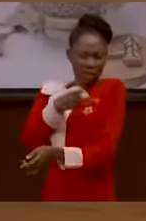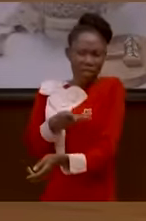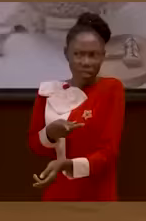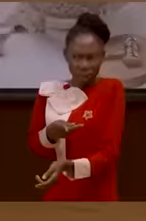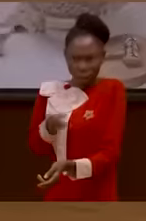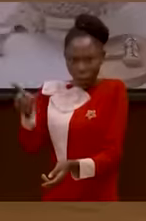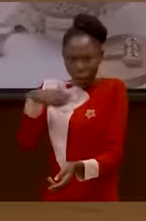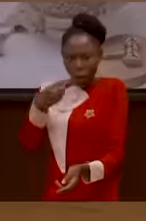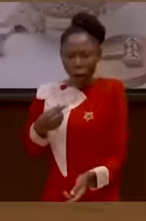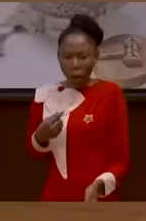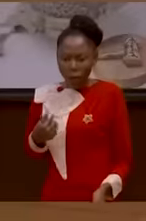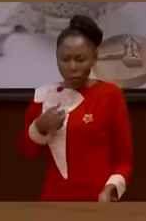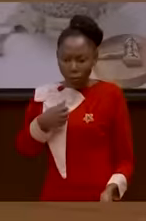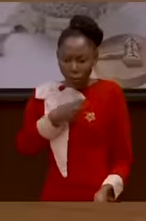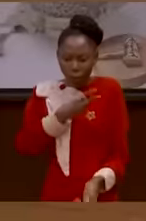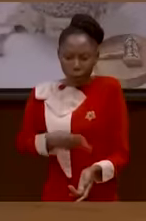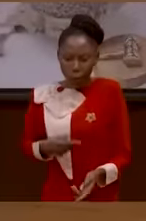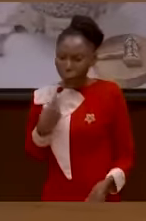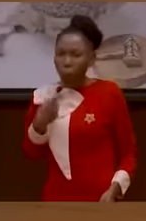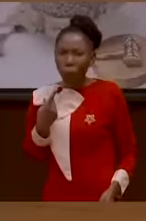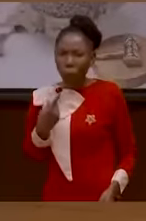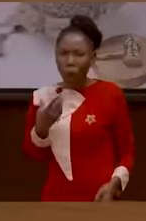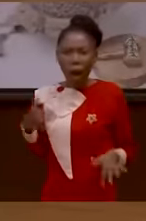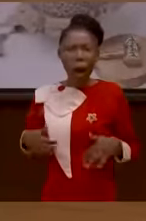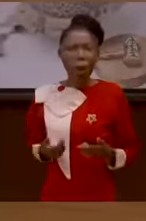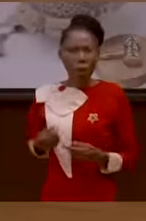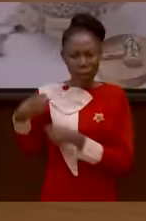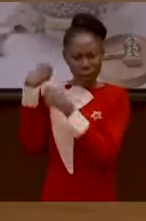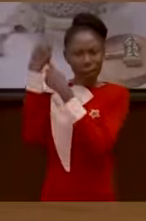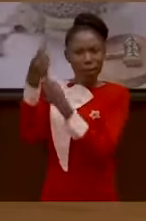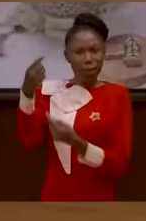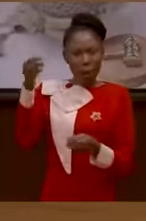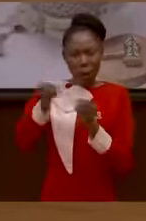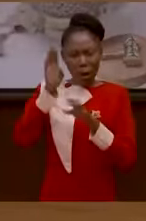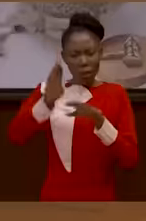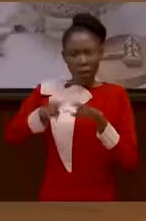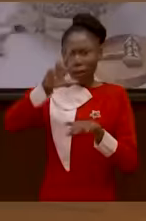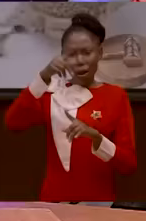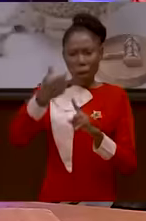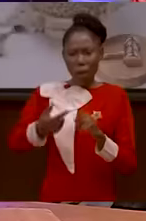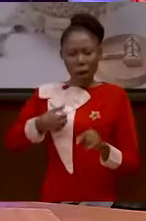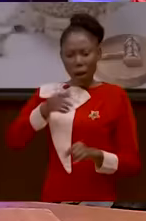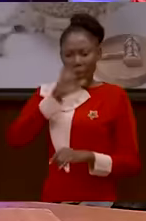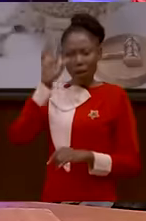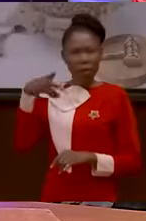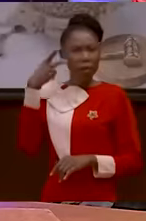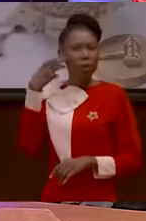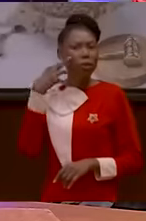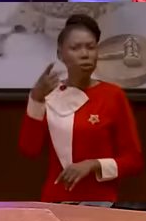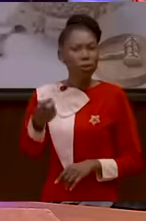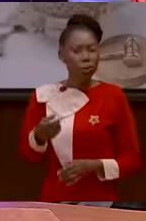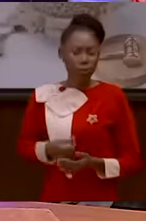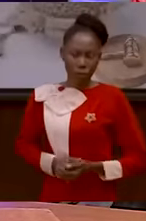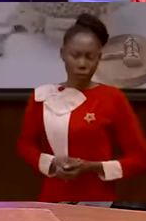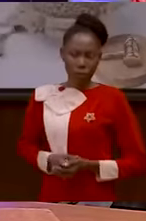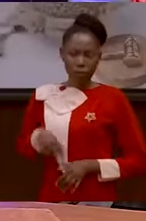For who? How? That I've seen you for the past 3 months. Then why will you tell me that you are pregnant? So that is